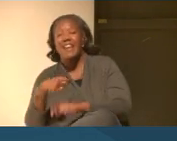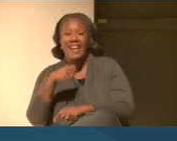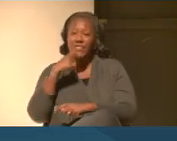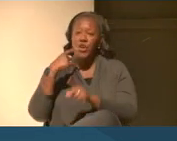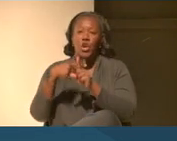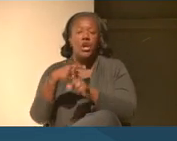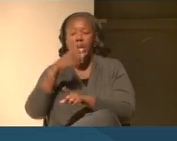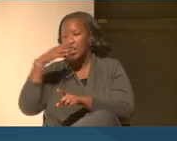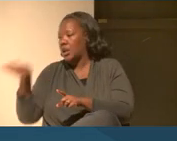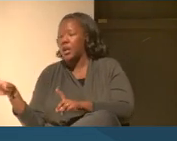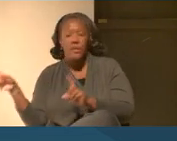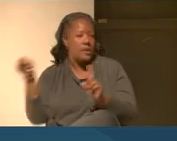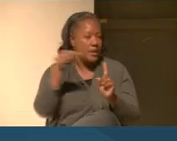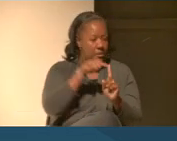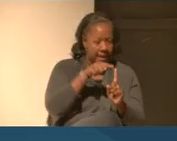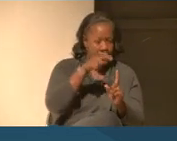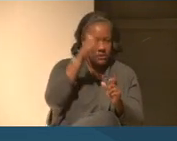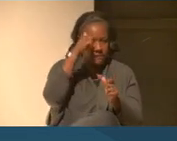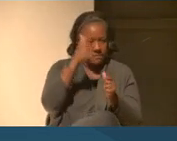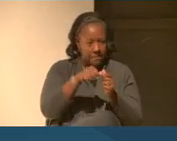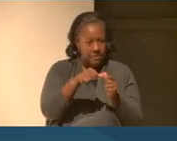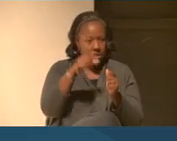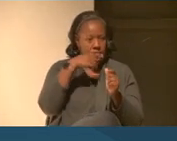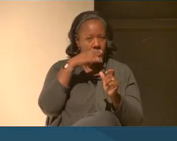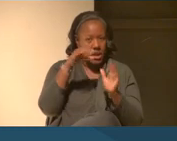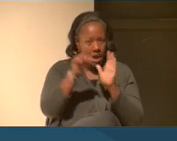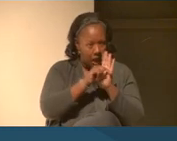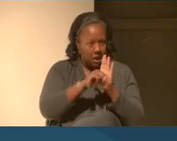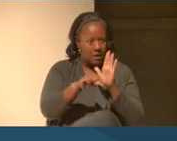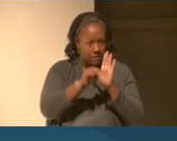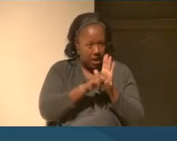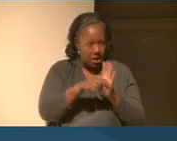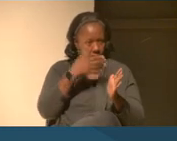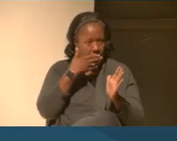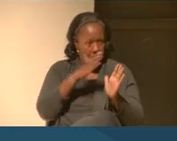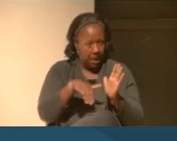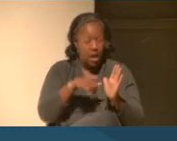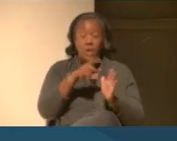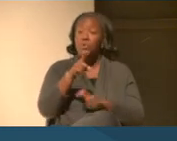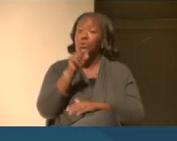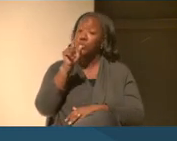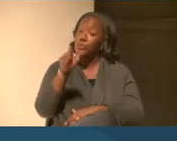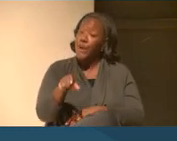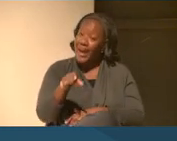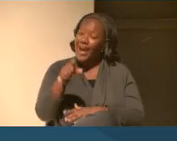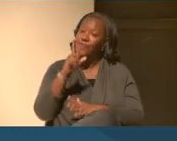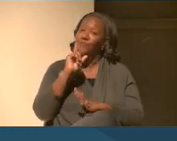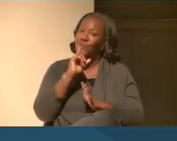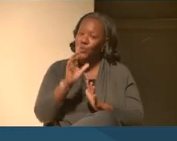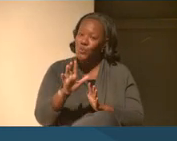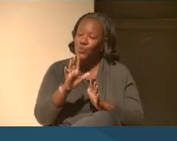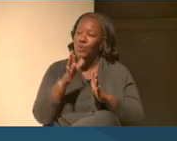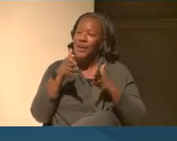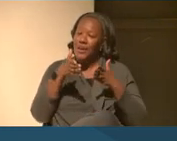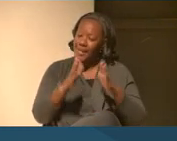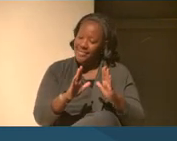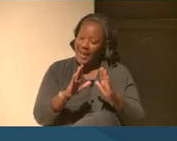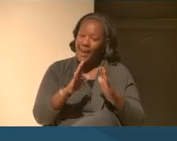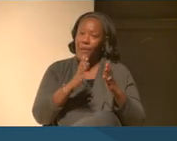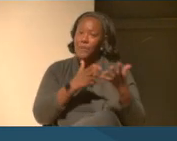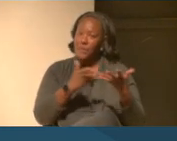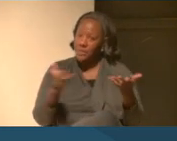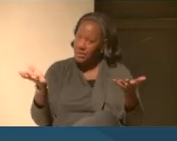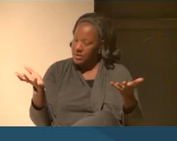stick. They come back remembering all the bad stuff. And so you really have to tell the, you know, to give space. And I